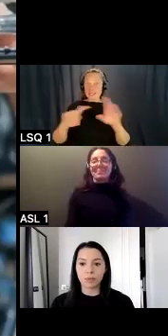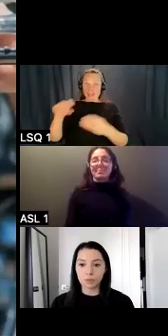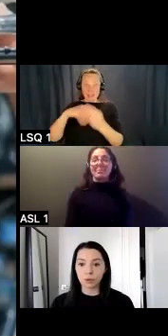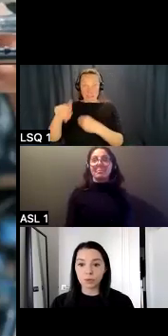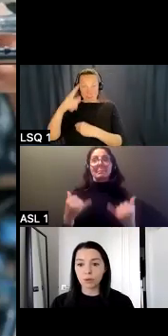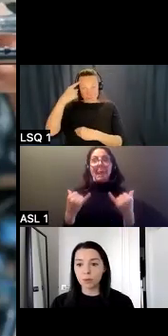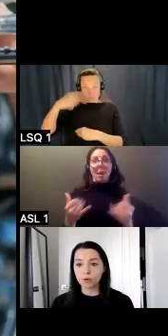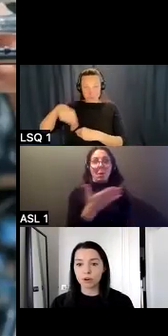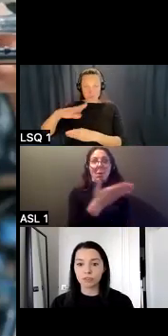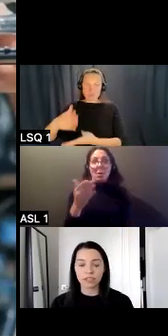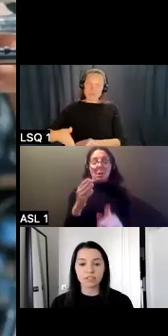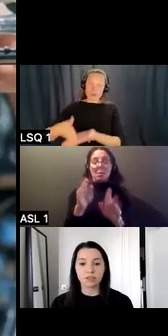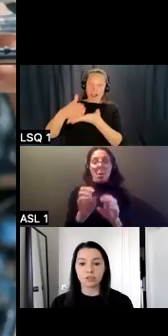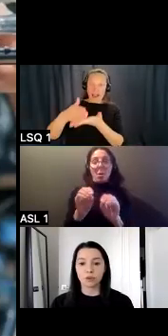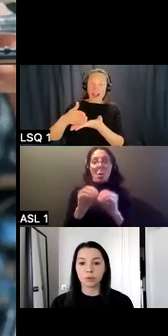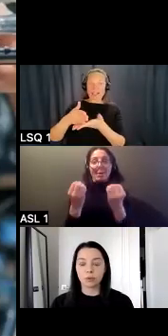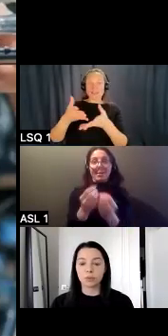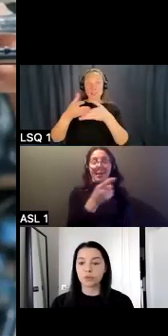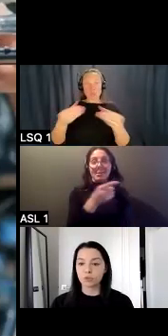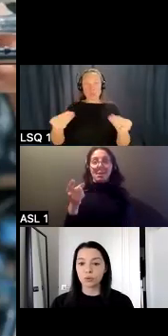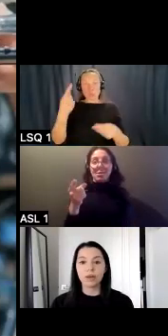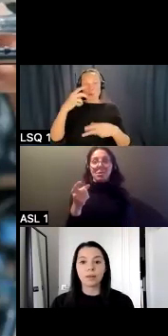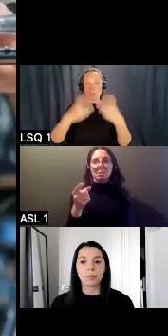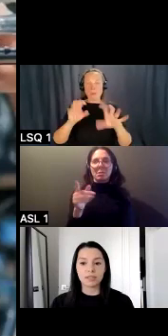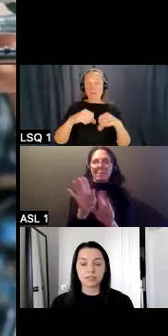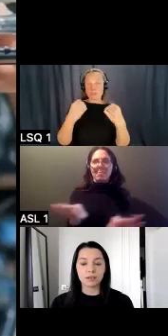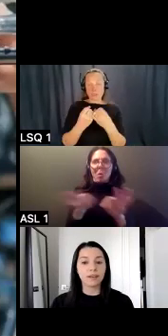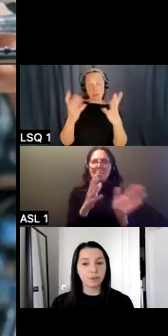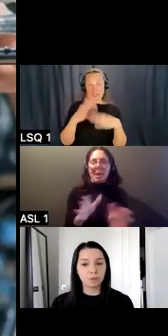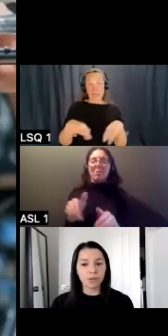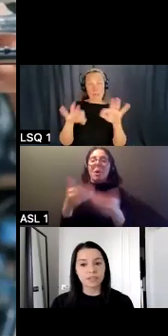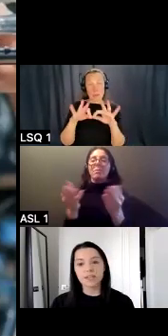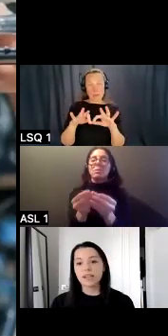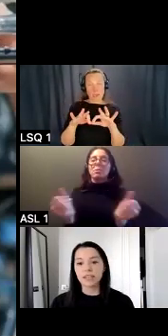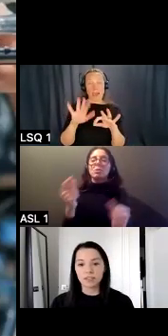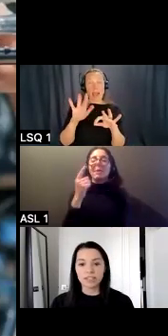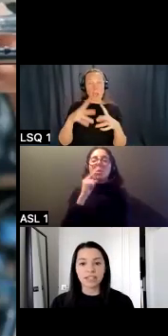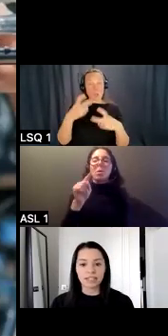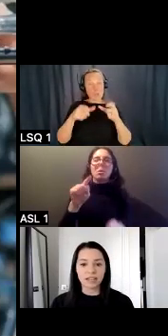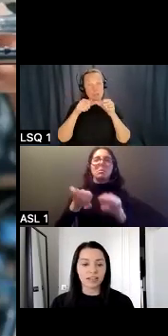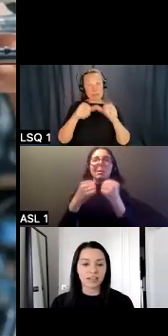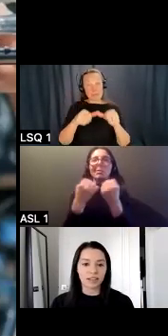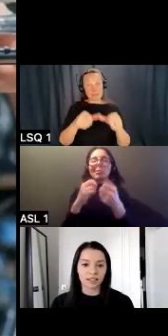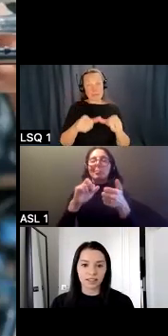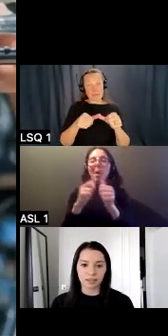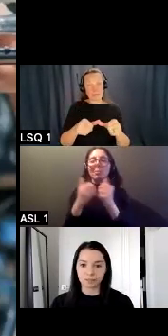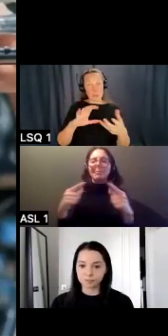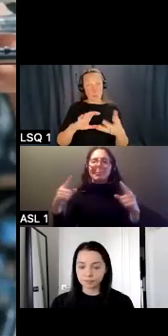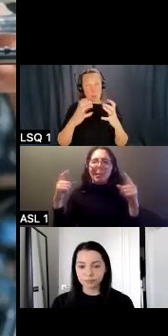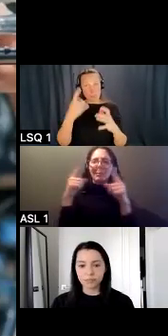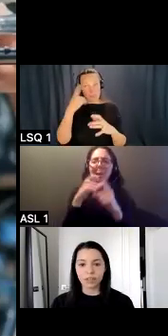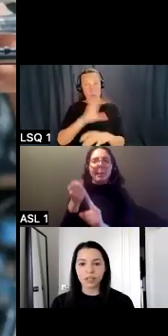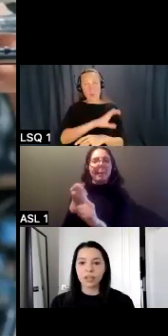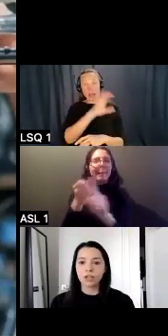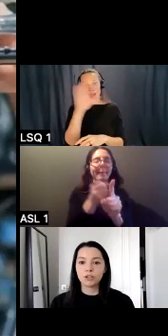these organizations play an important plan to offer solutions to social programs that are complex that affect Canadians